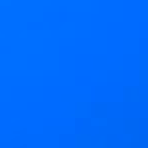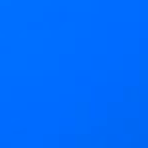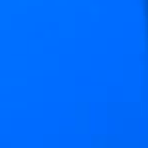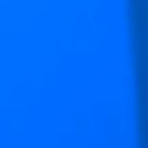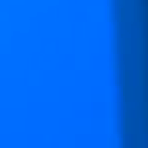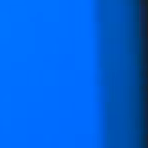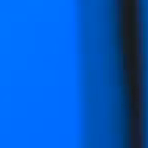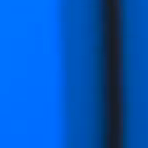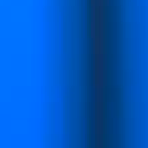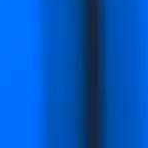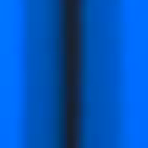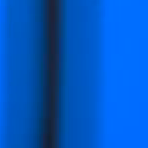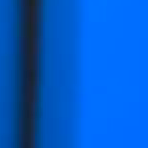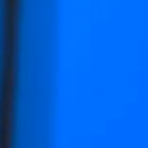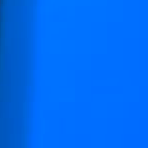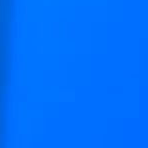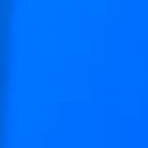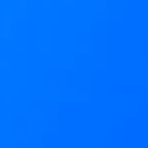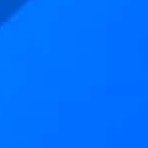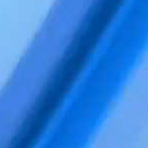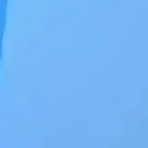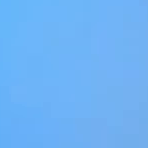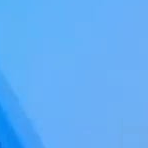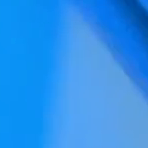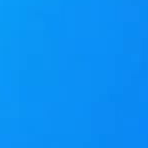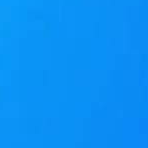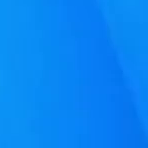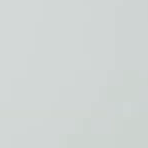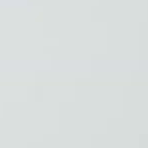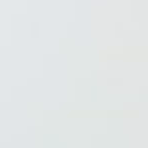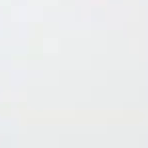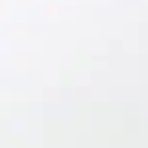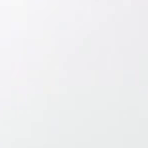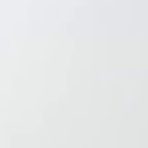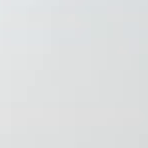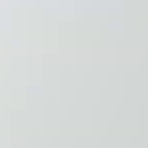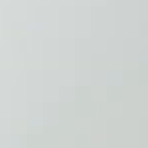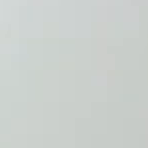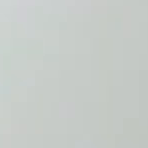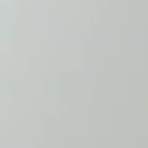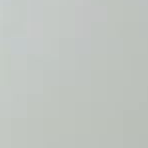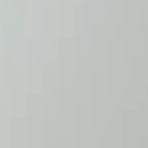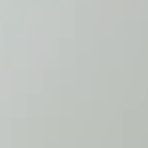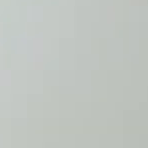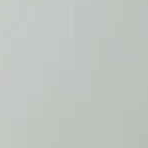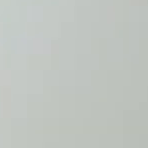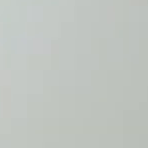ZNS Total Sports is brought to you by 4th Terrace Diagnostic Center.